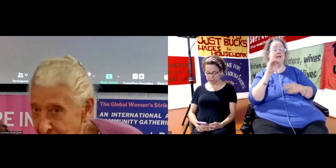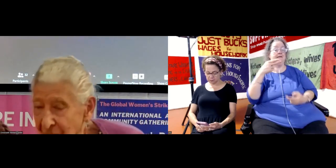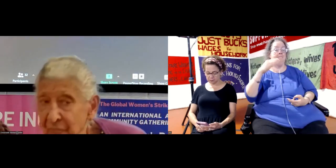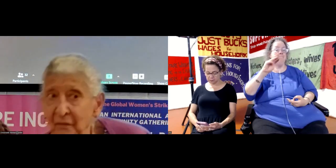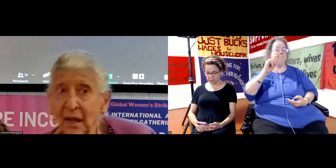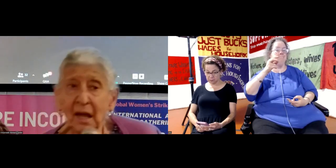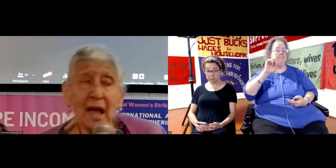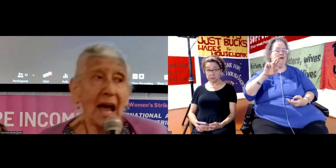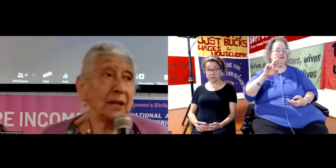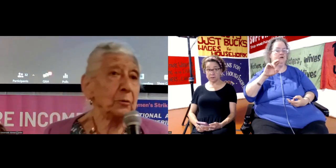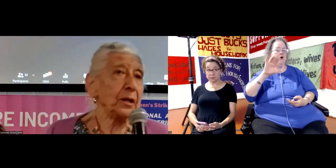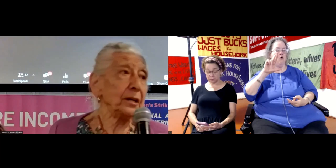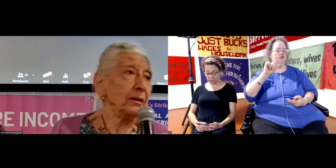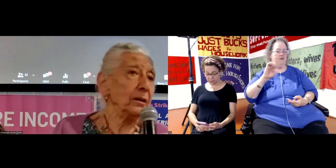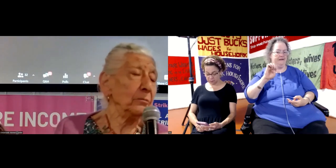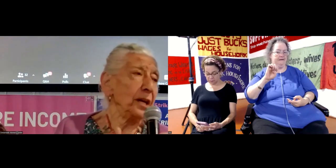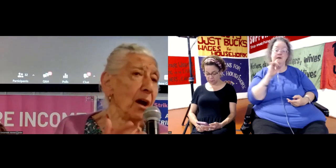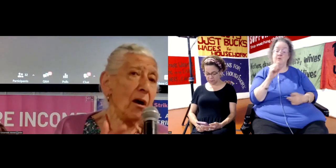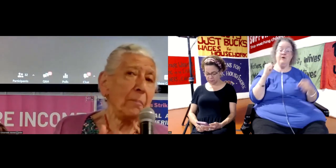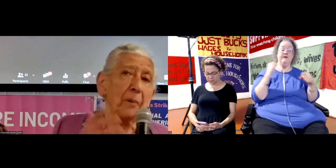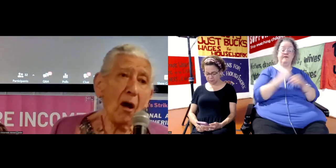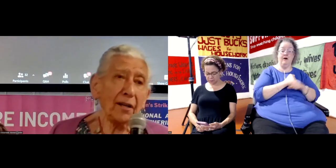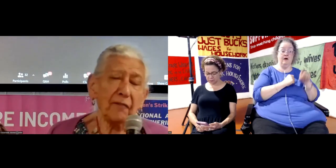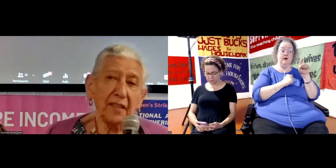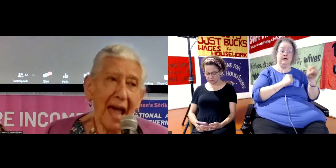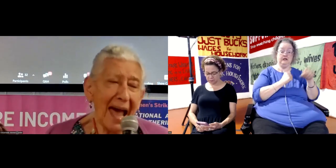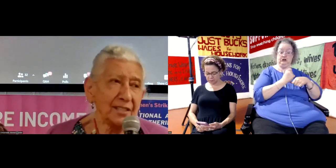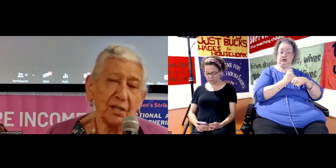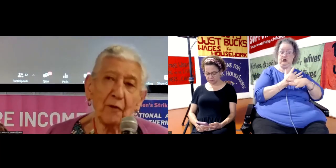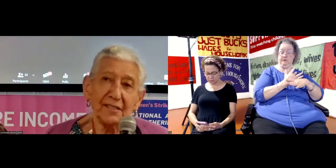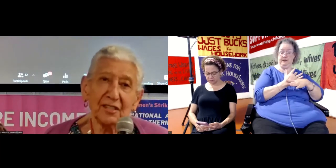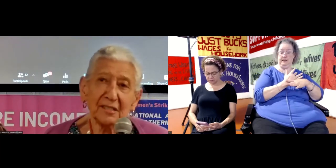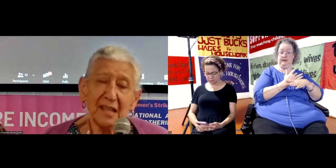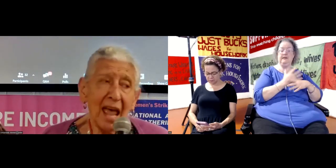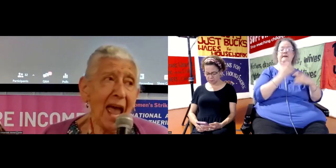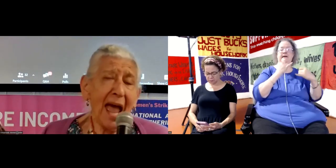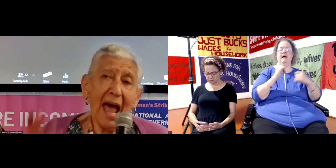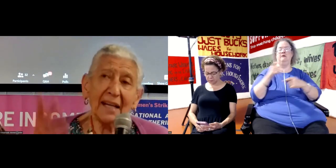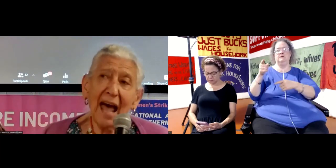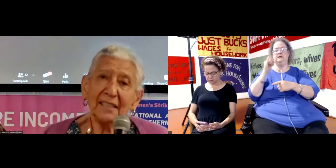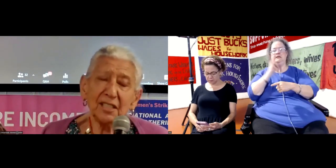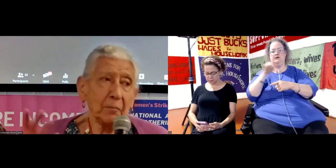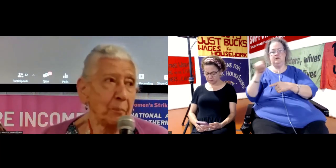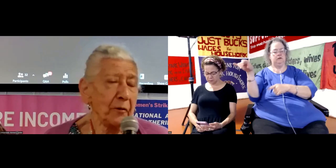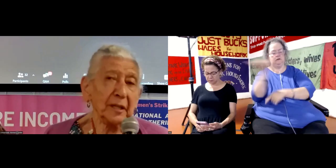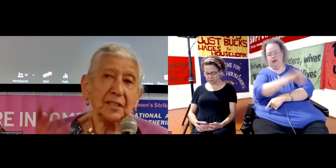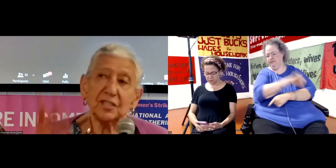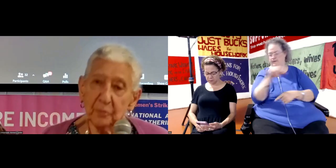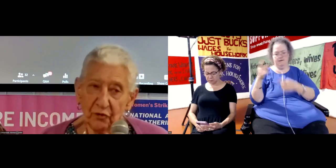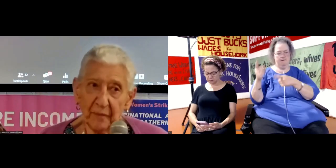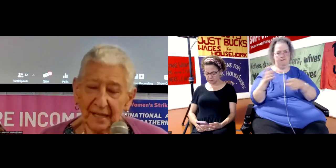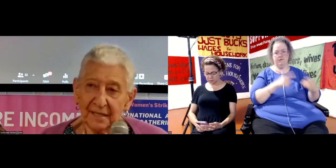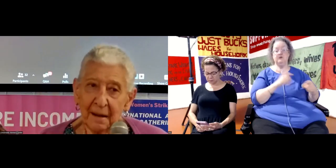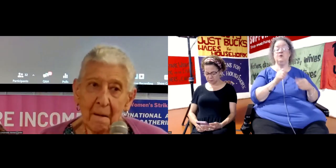Israel. And we are part of the anti-racist and